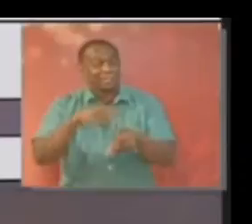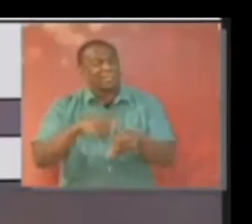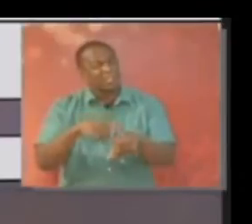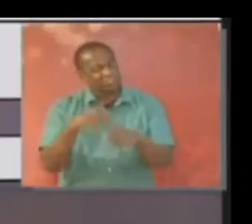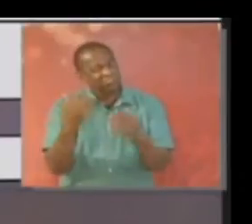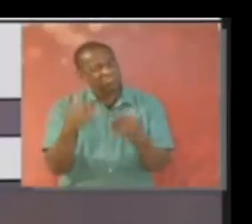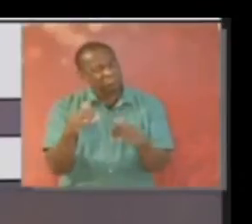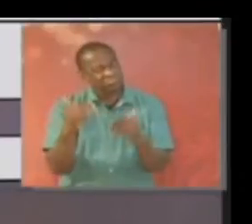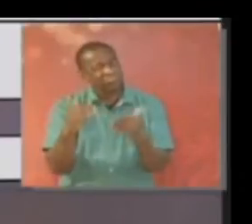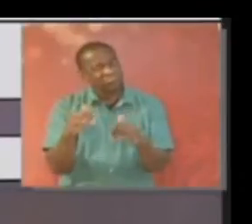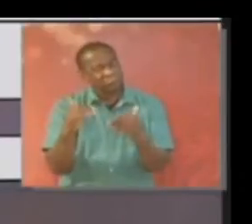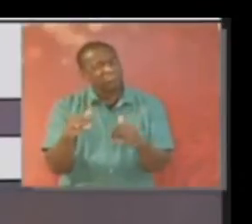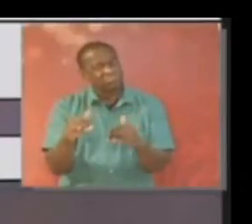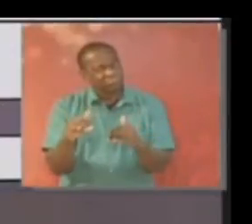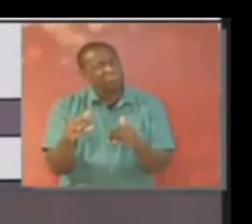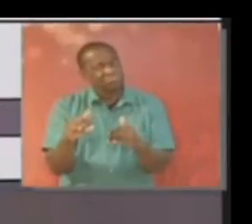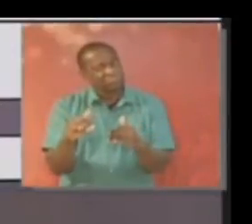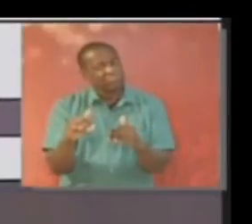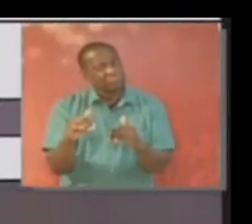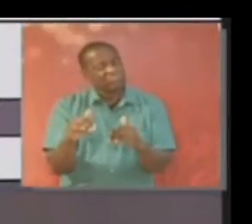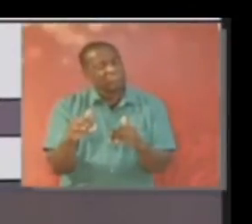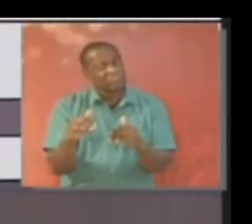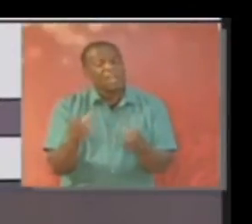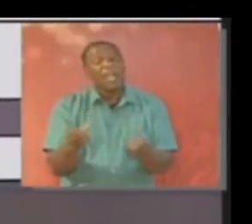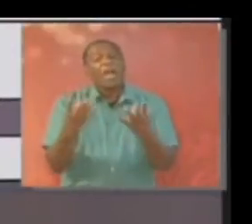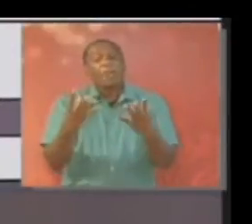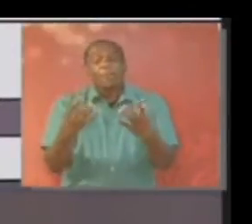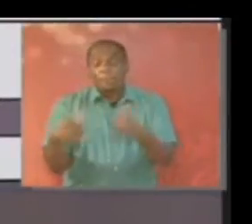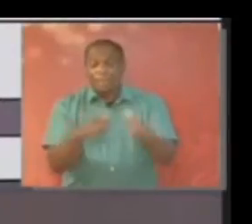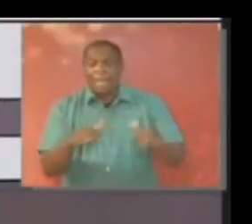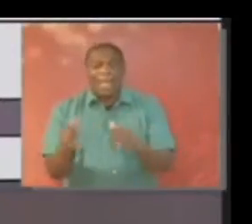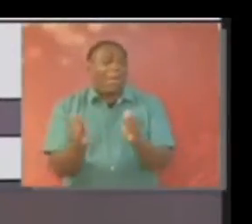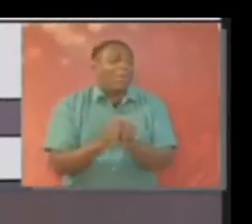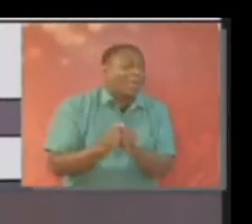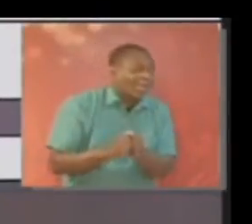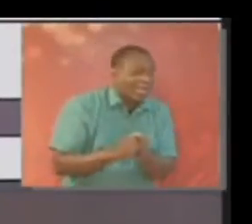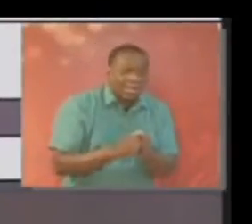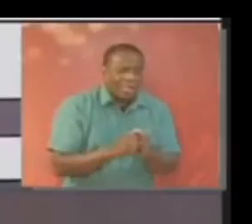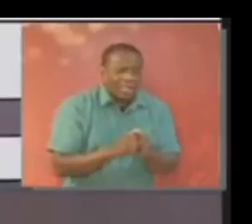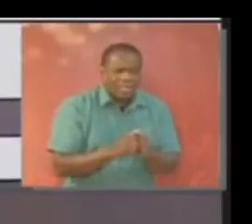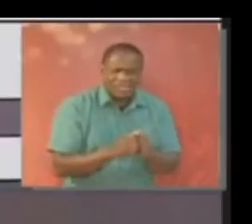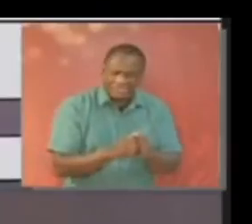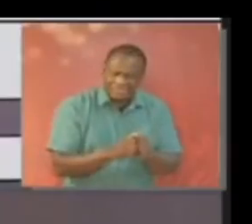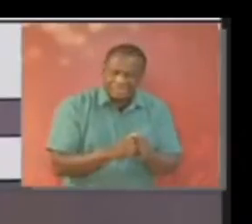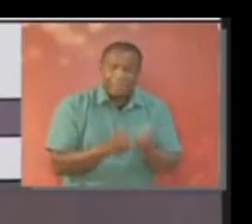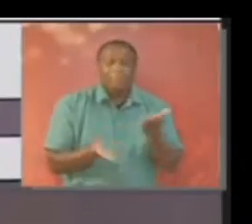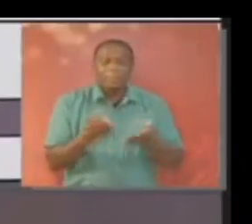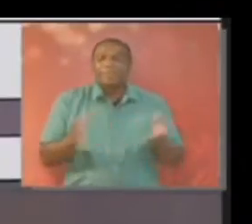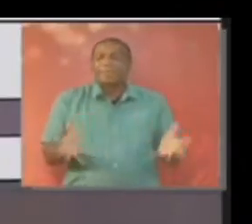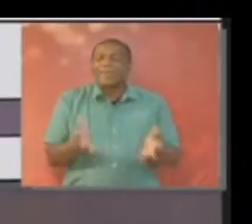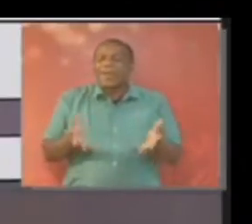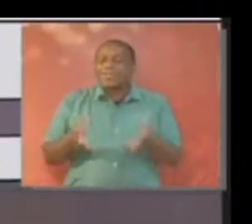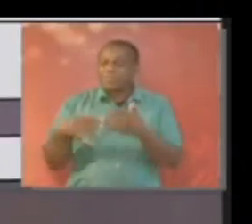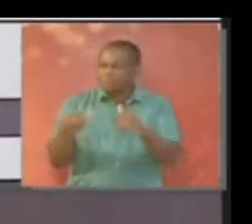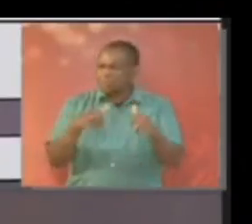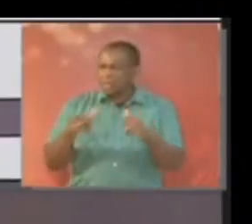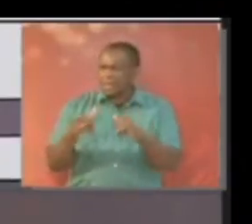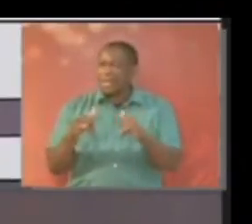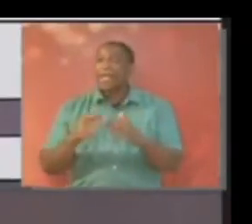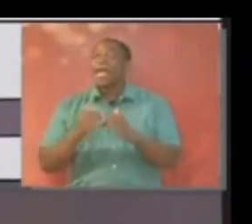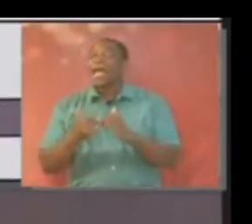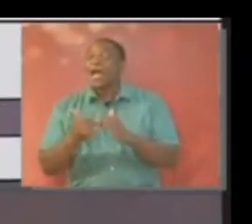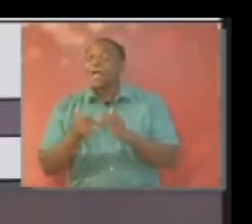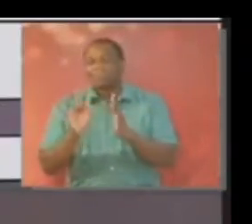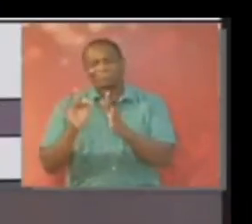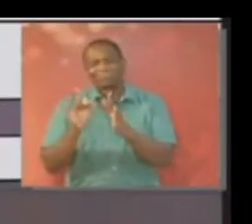as possible the in-person playtime. If we can encourage our kids to connect virtually and online with other children, that of course would be